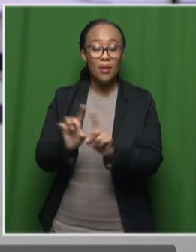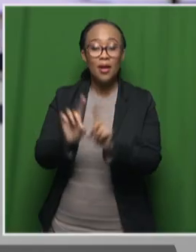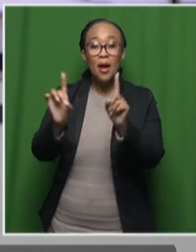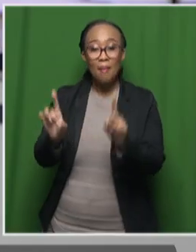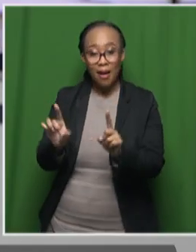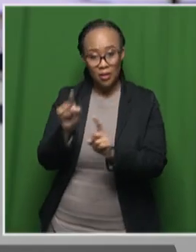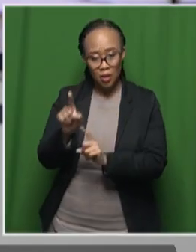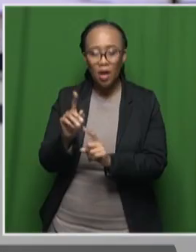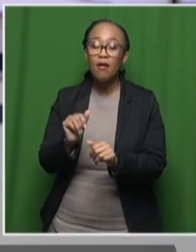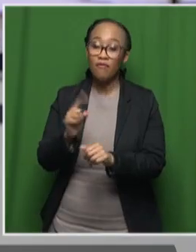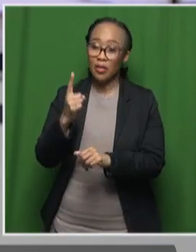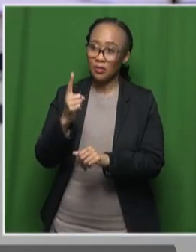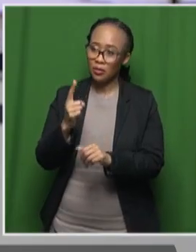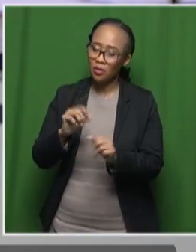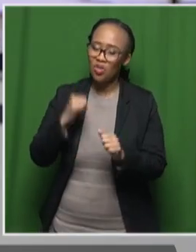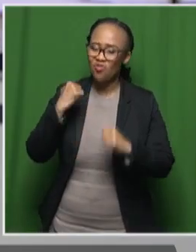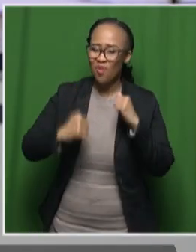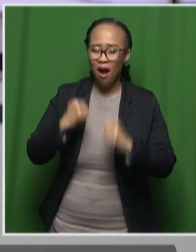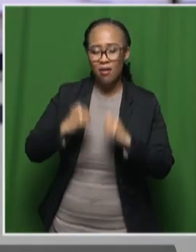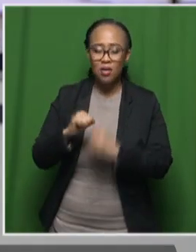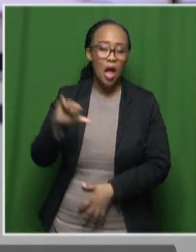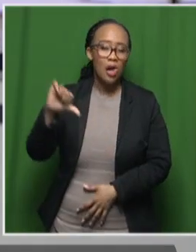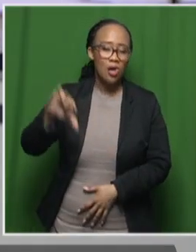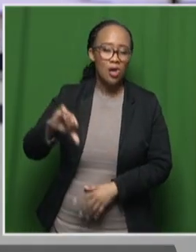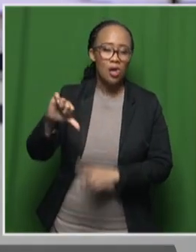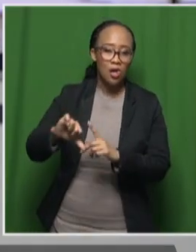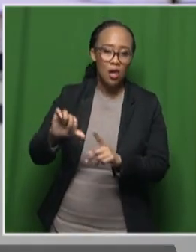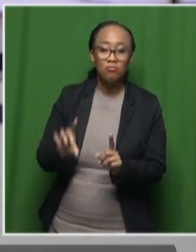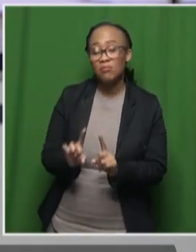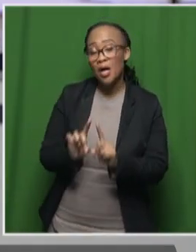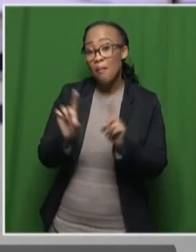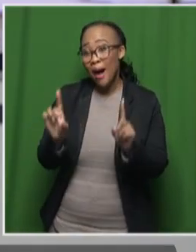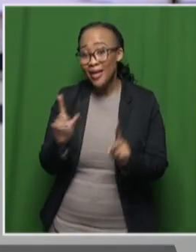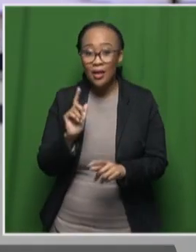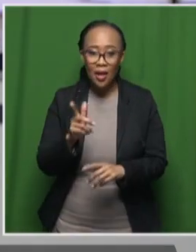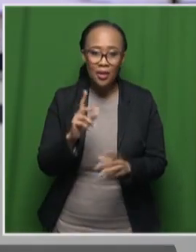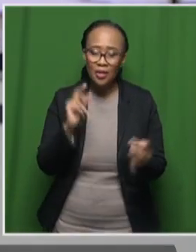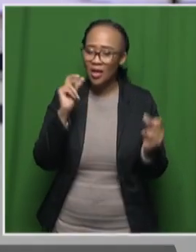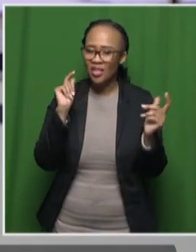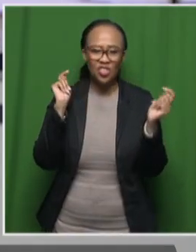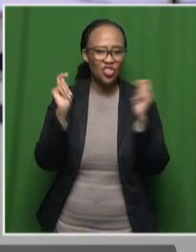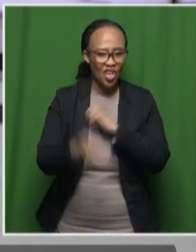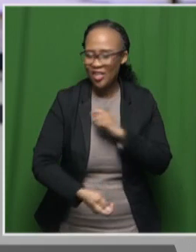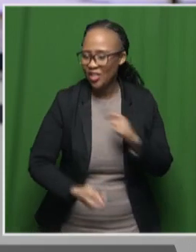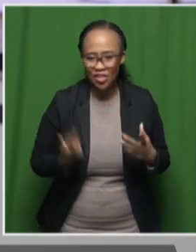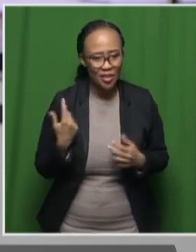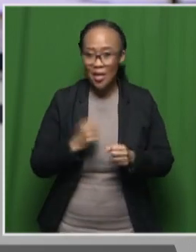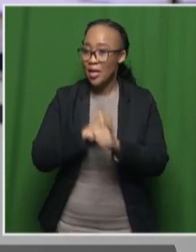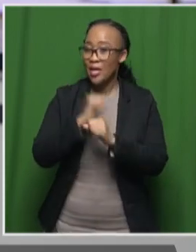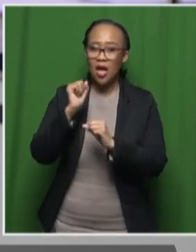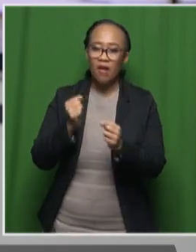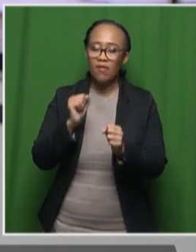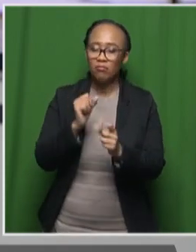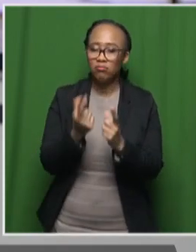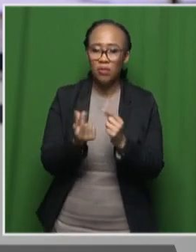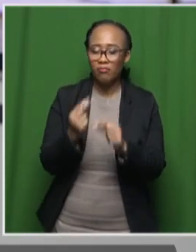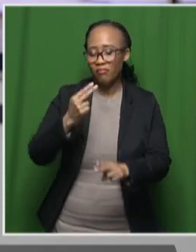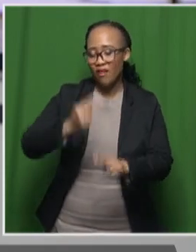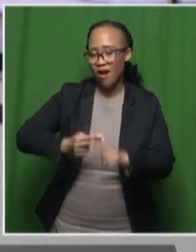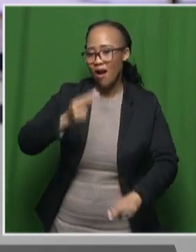really badly. Yeah. Just qualified through, and then he turned it up again. 9:95, didn't make a final. It's never heard of. 9:95,